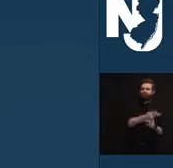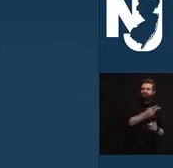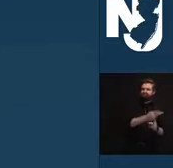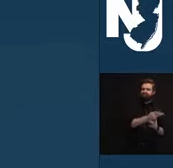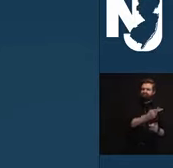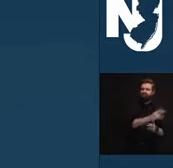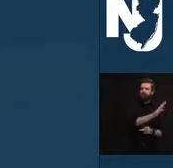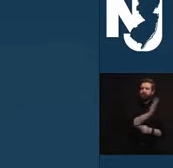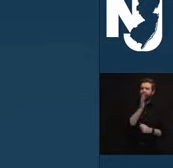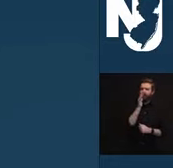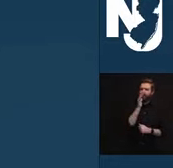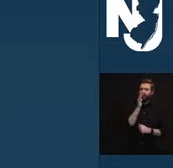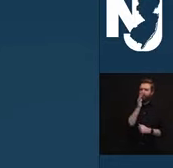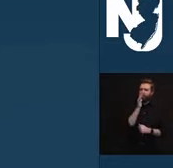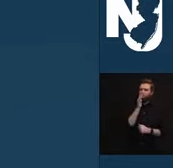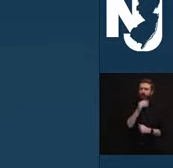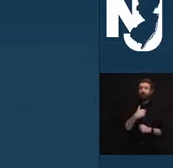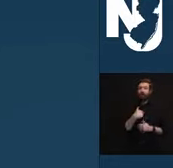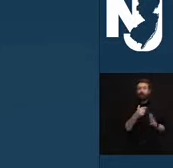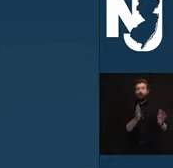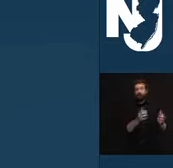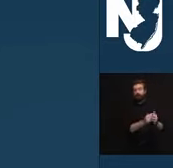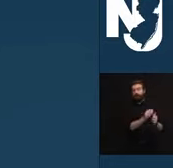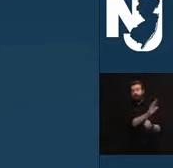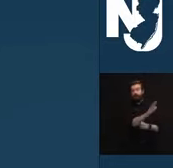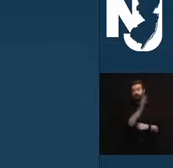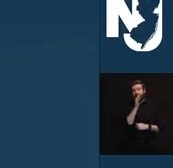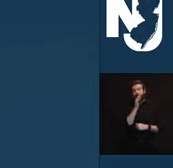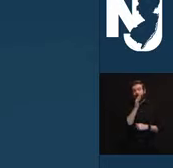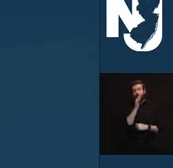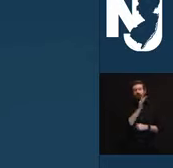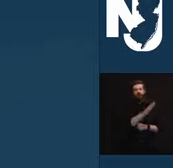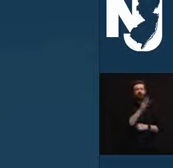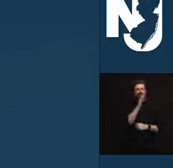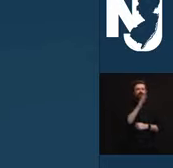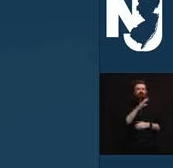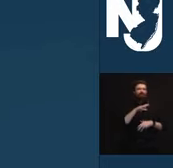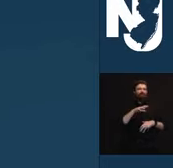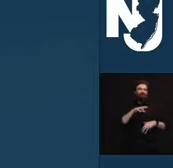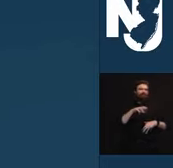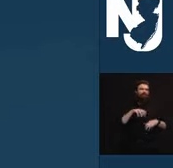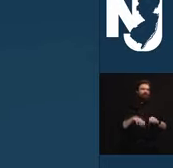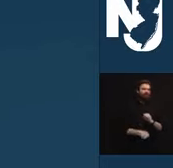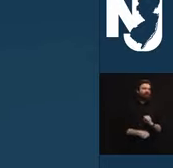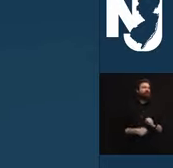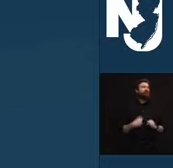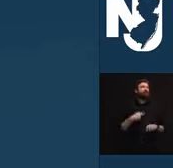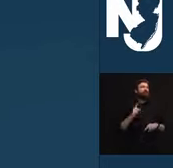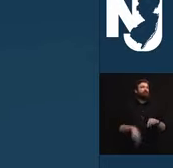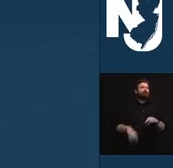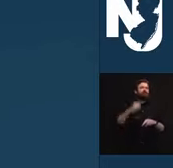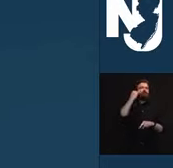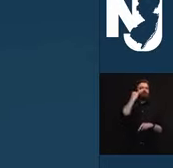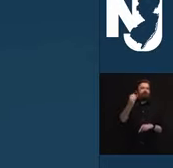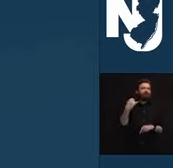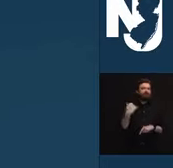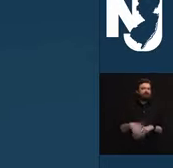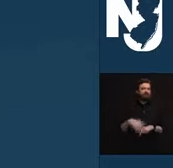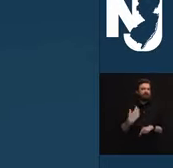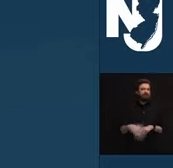I had the great honor of speaking on Wednesday, and boy, is she busted up, as you can only imagine. Melvin was her only